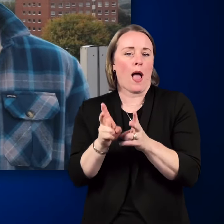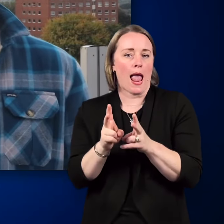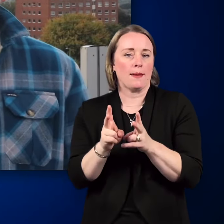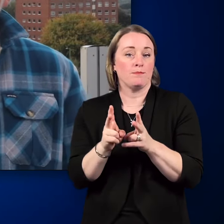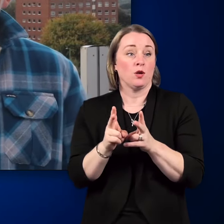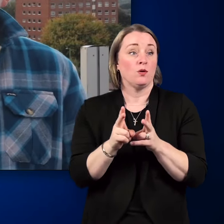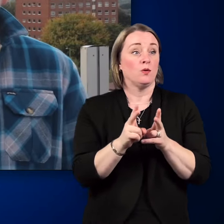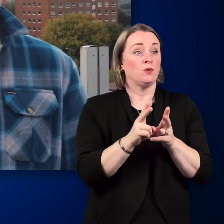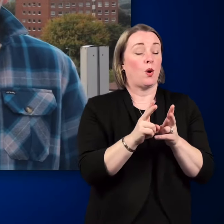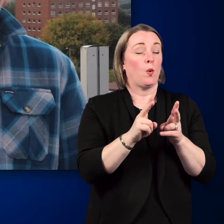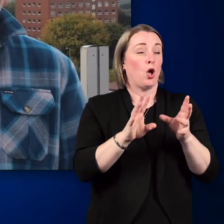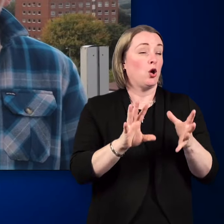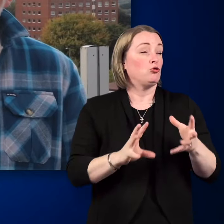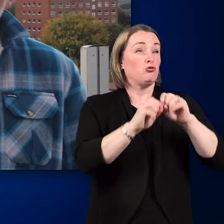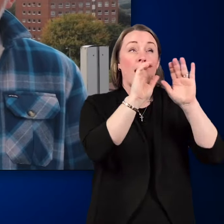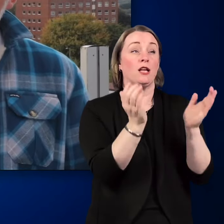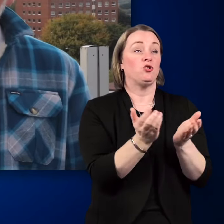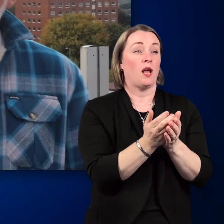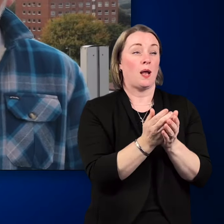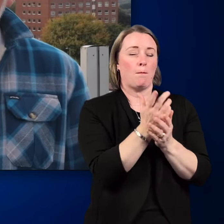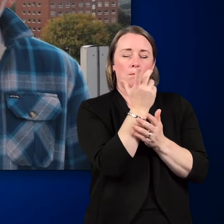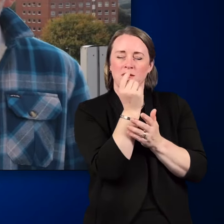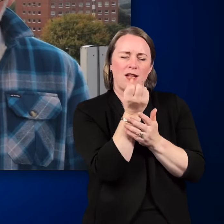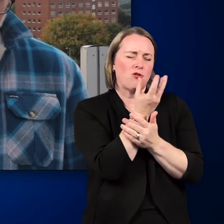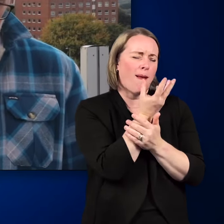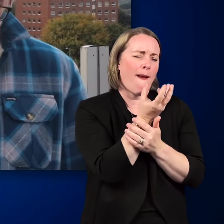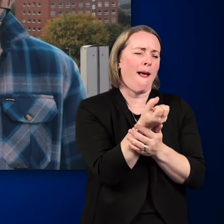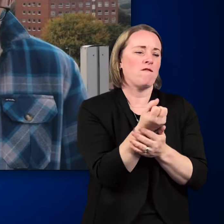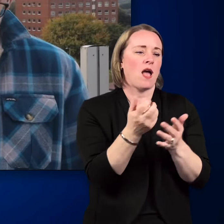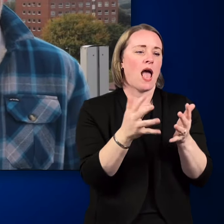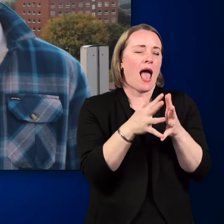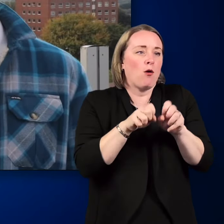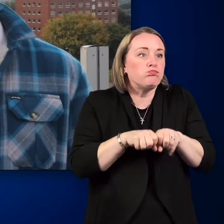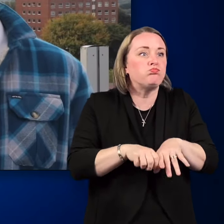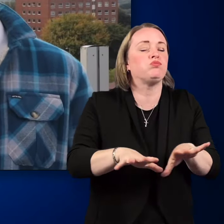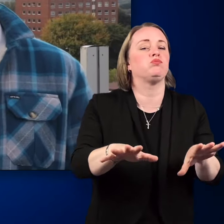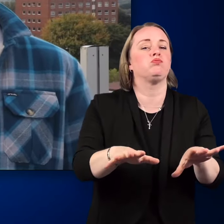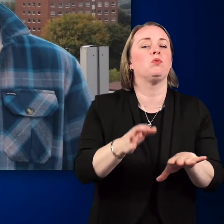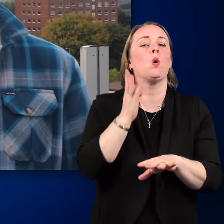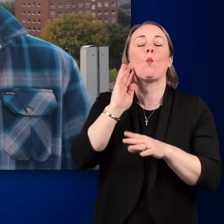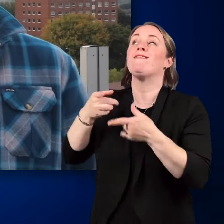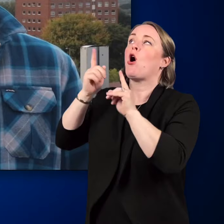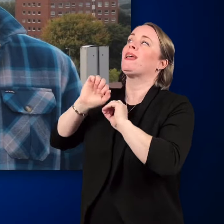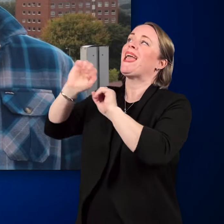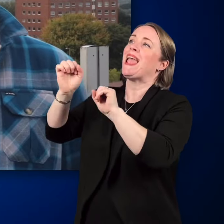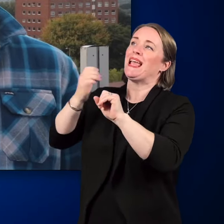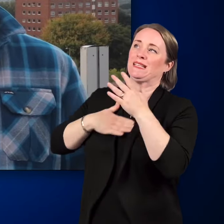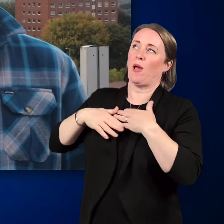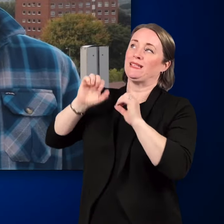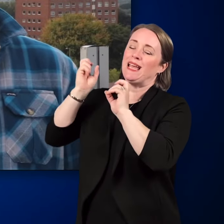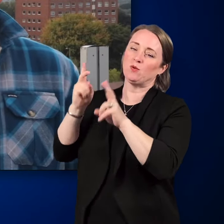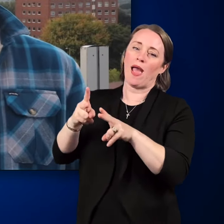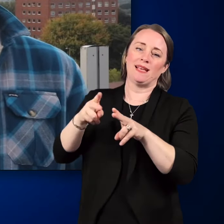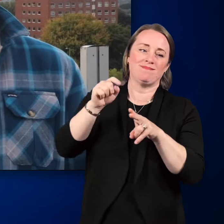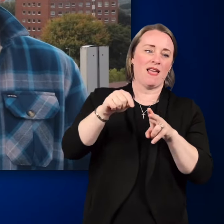unlocked as God's ways come to society. In which case, we need